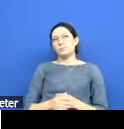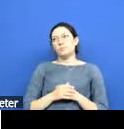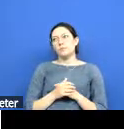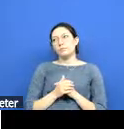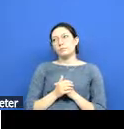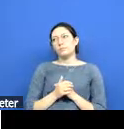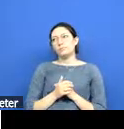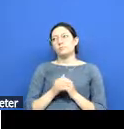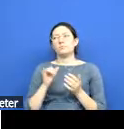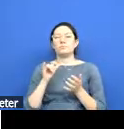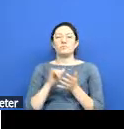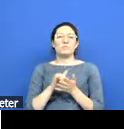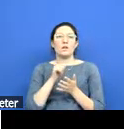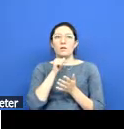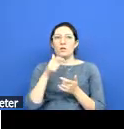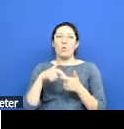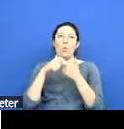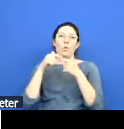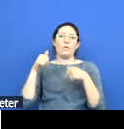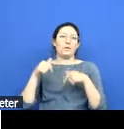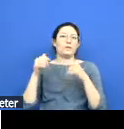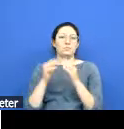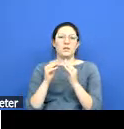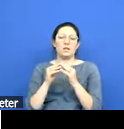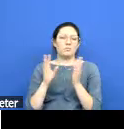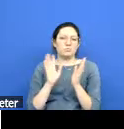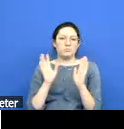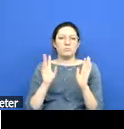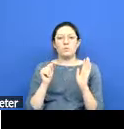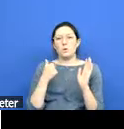That won't necessarily hold this up. It's just something we've talked about